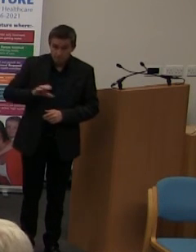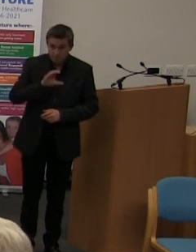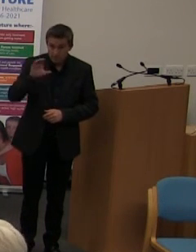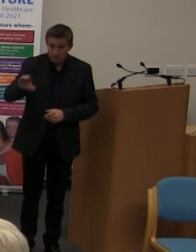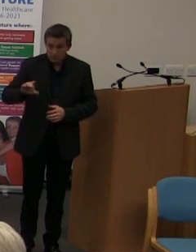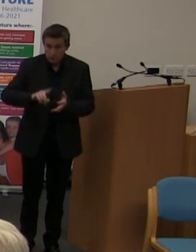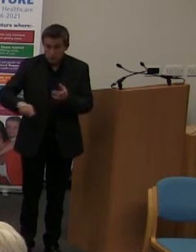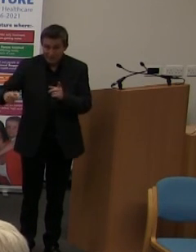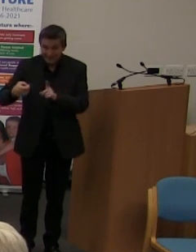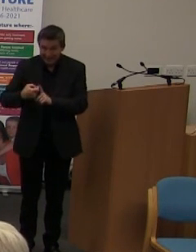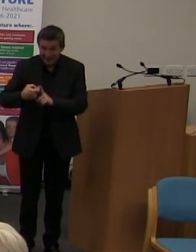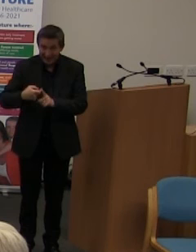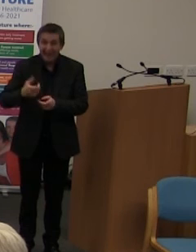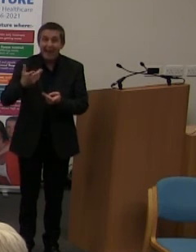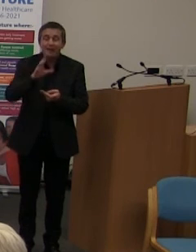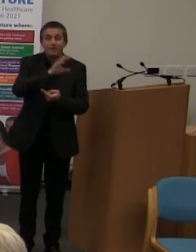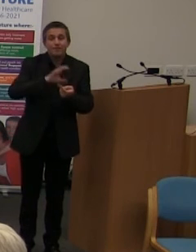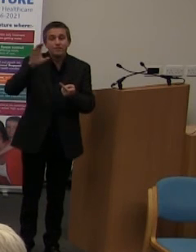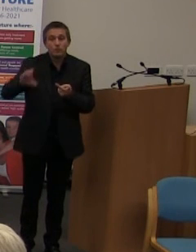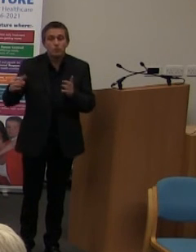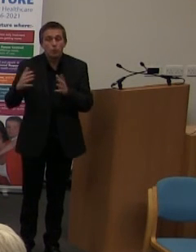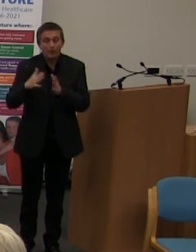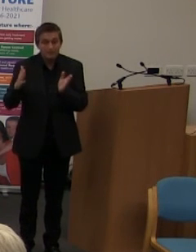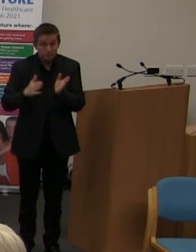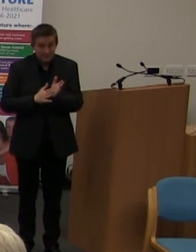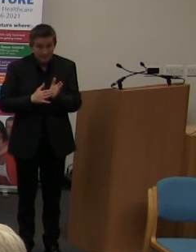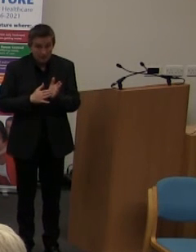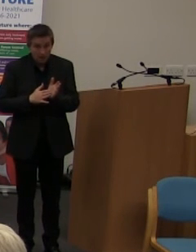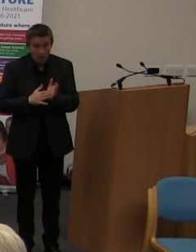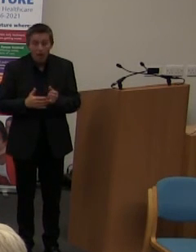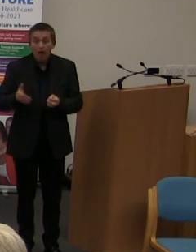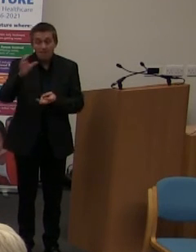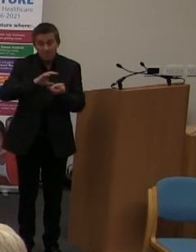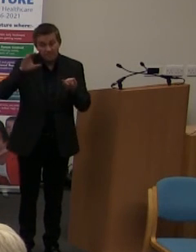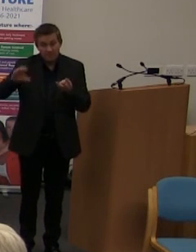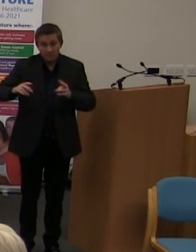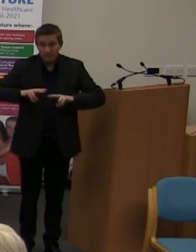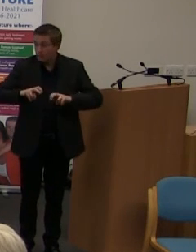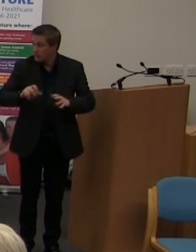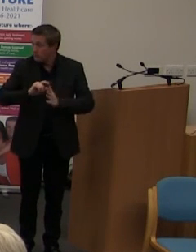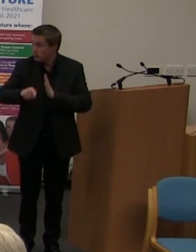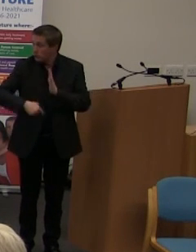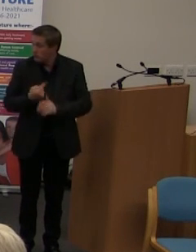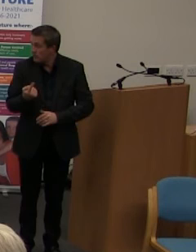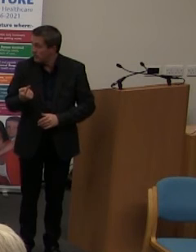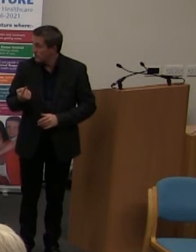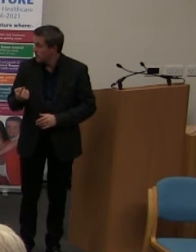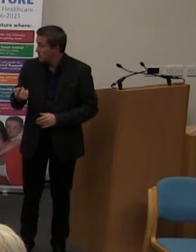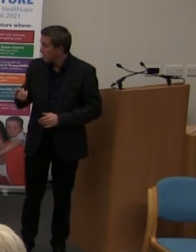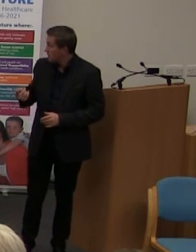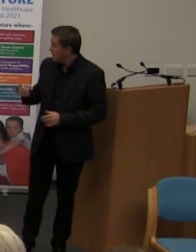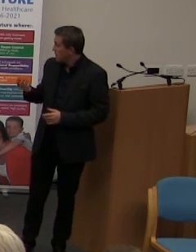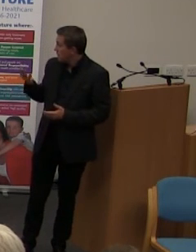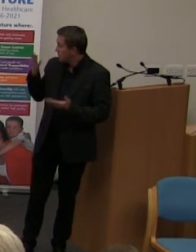flow, but there can also be funding for individual research projects that could be, I'm not sure if you have any, Jane,